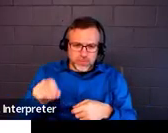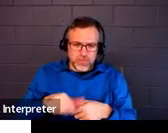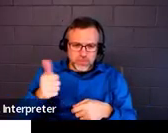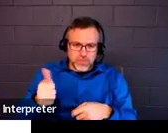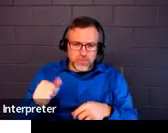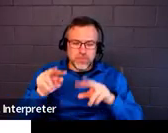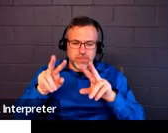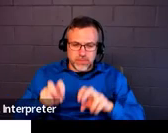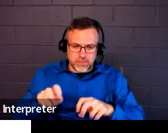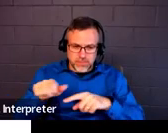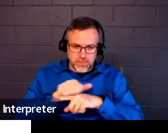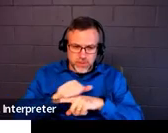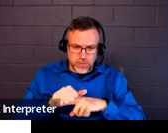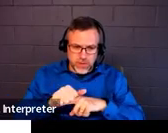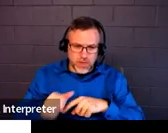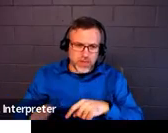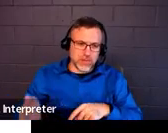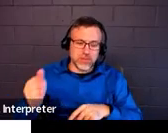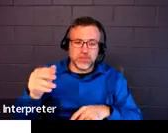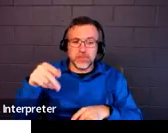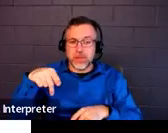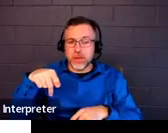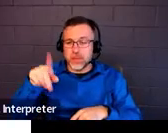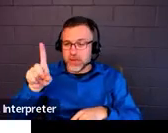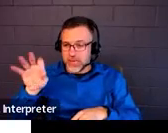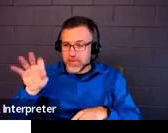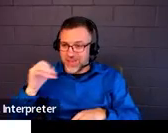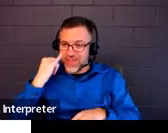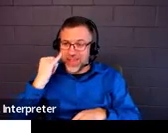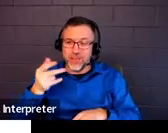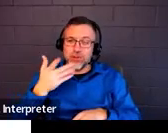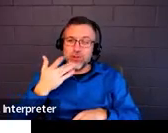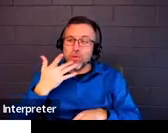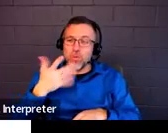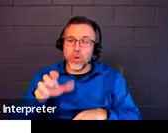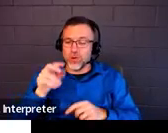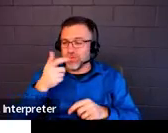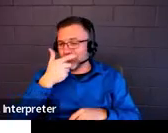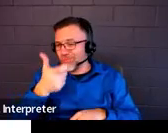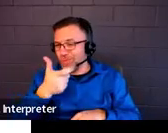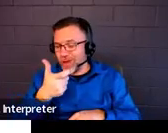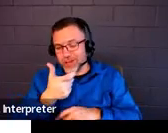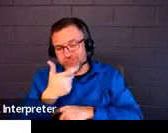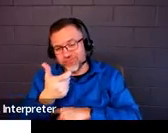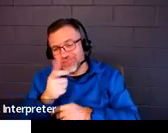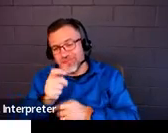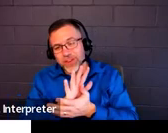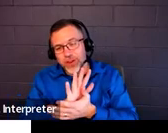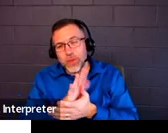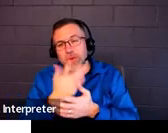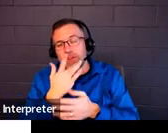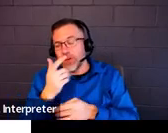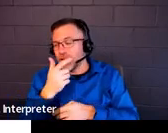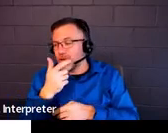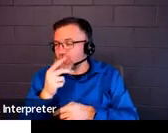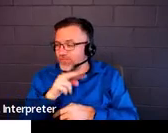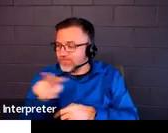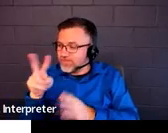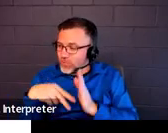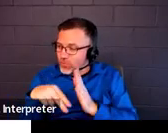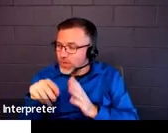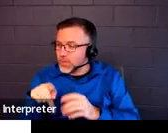rather look at the PDF rather than watch the video. There is a webinar about the alternate academic